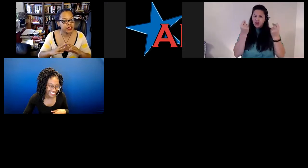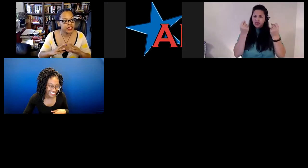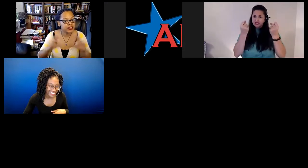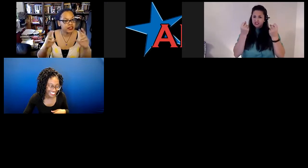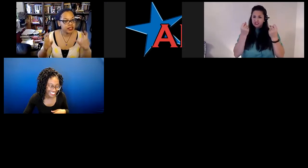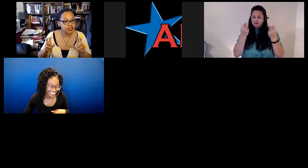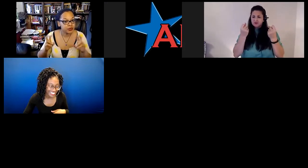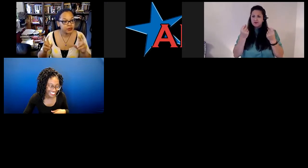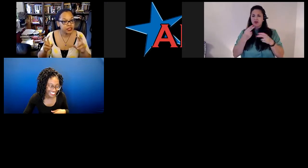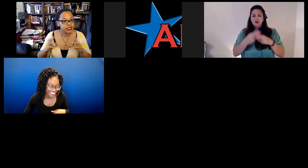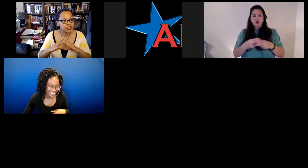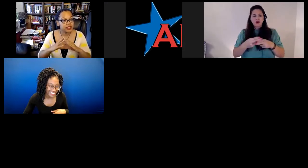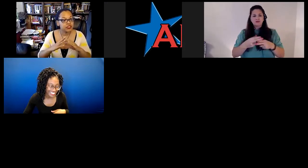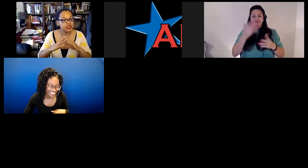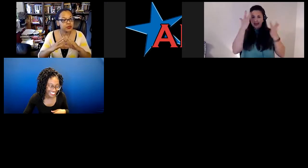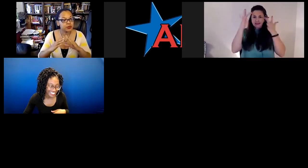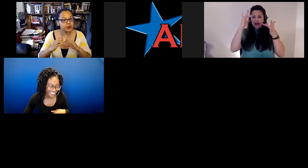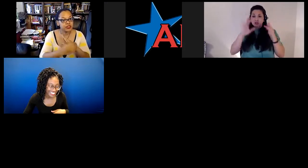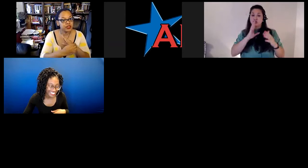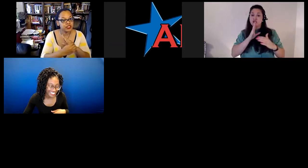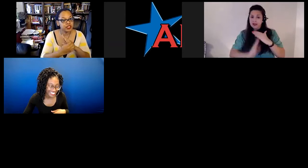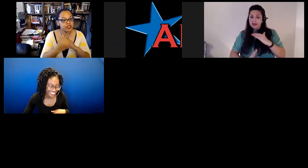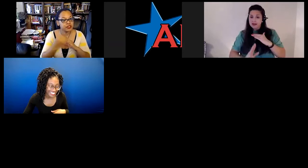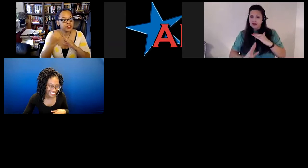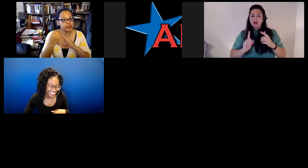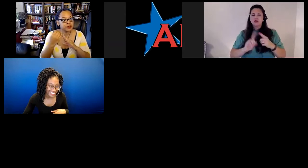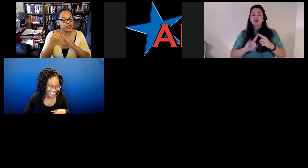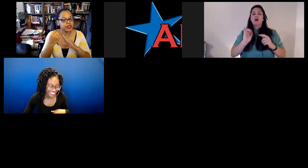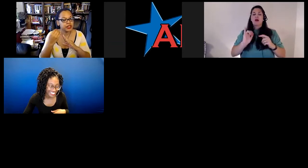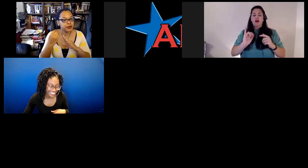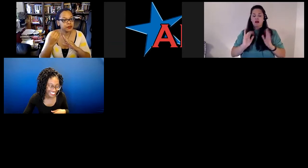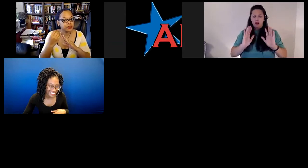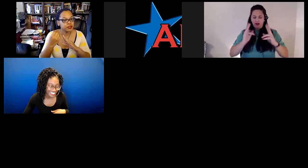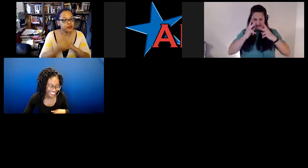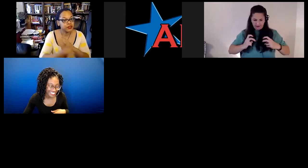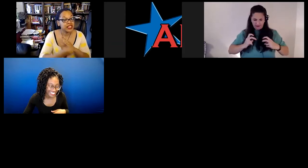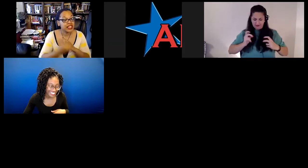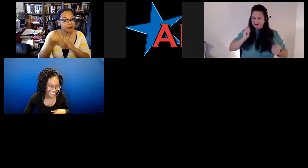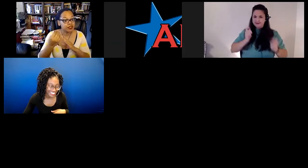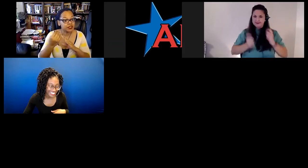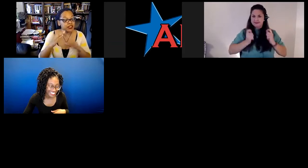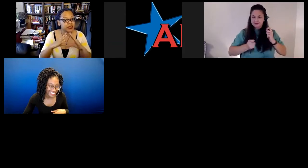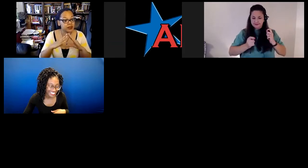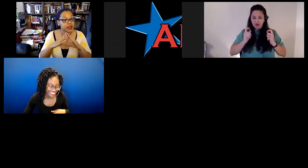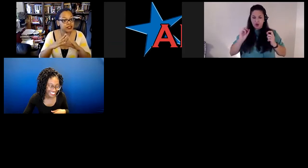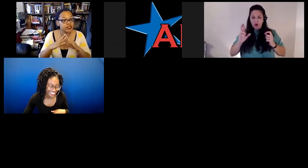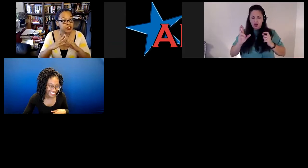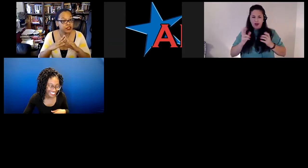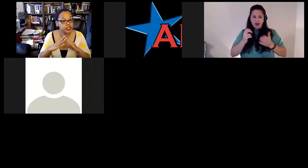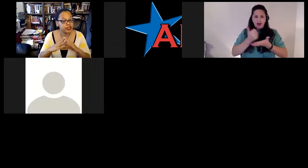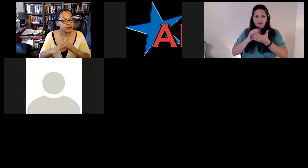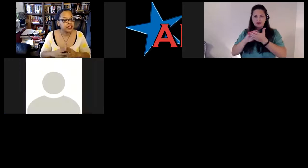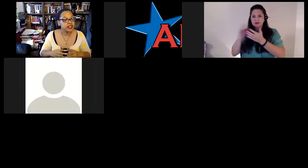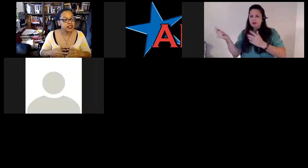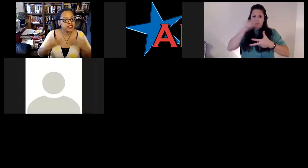call intellectual humility to re-strategize, or to fill in gaps and understanding back to knowledge